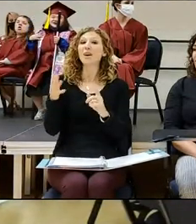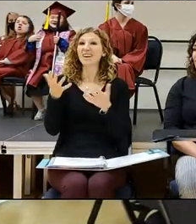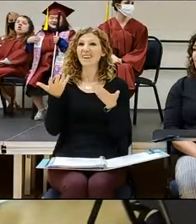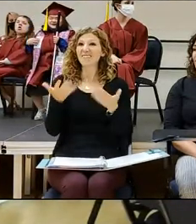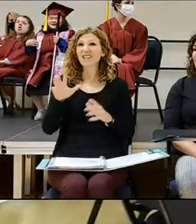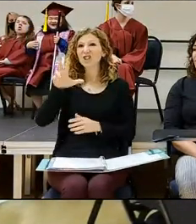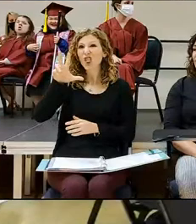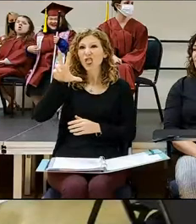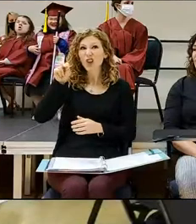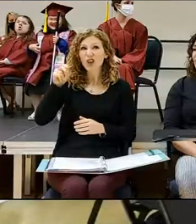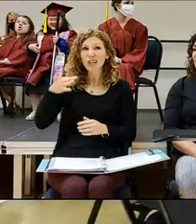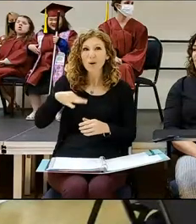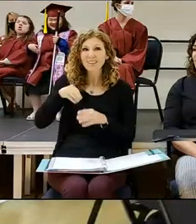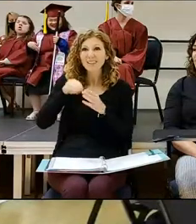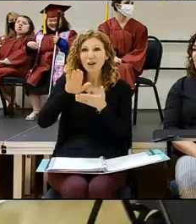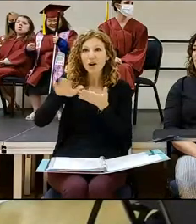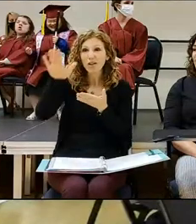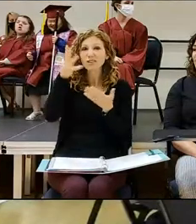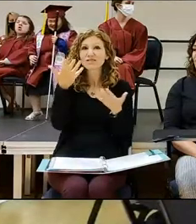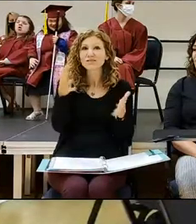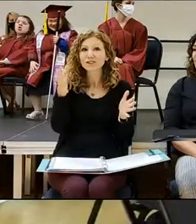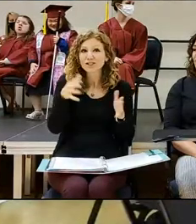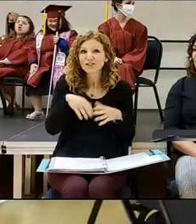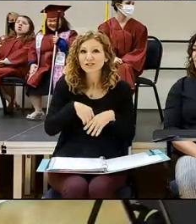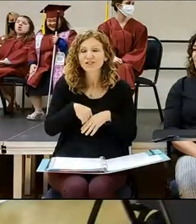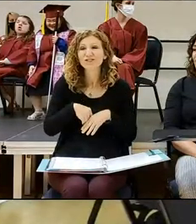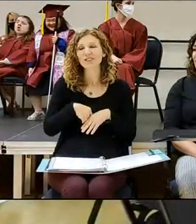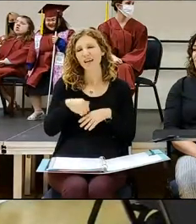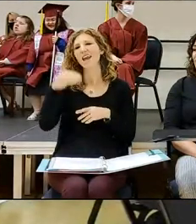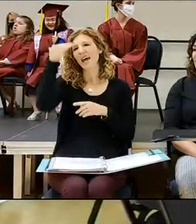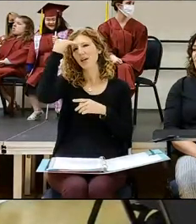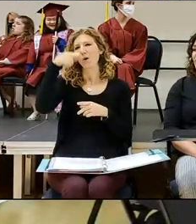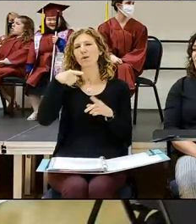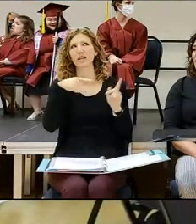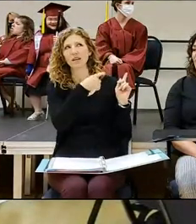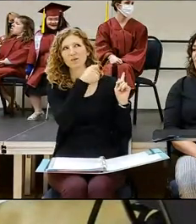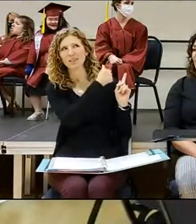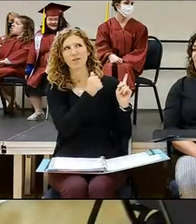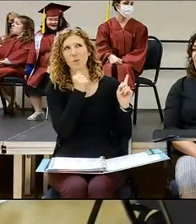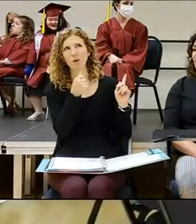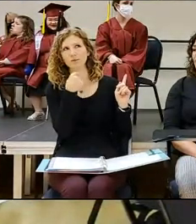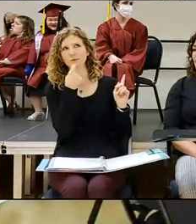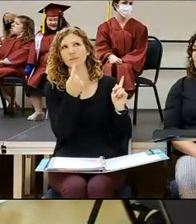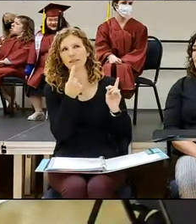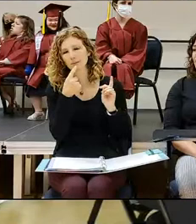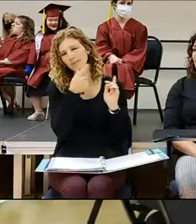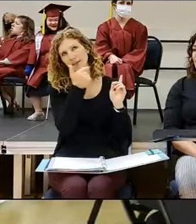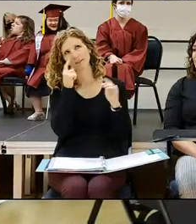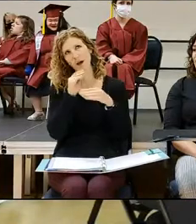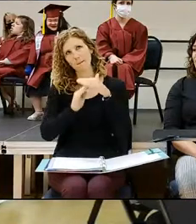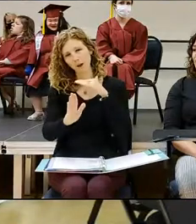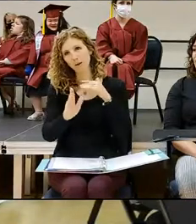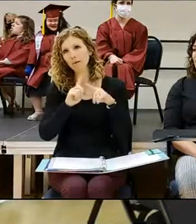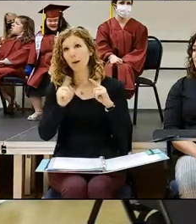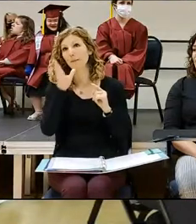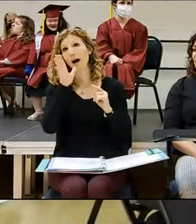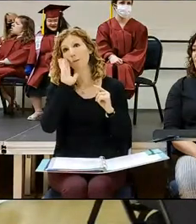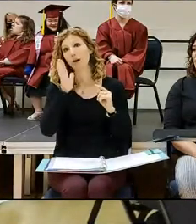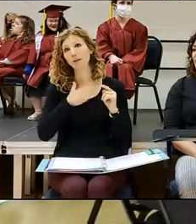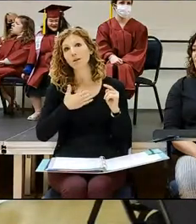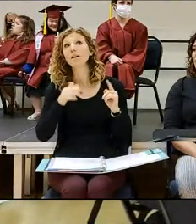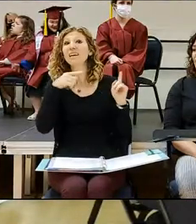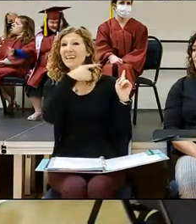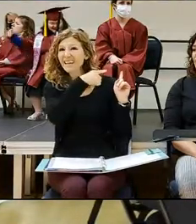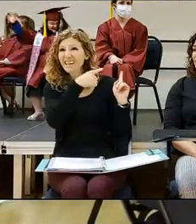30 credits in college. And I know he won't say this because he's humble, but Mom will say it, that he made the Dean's List